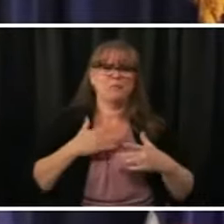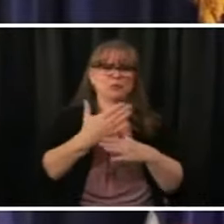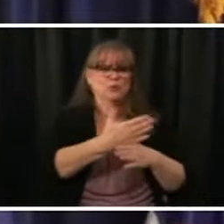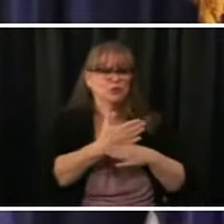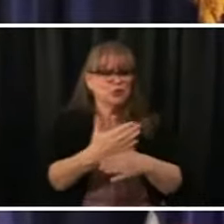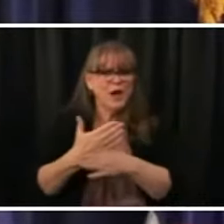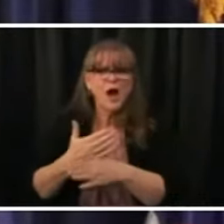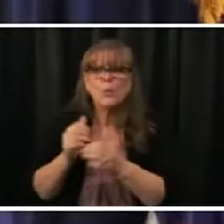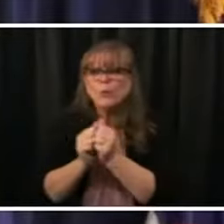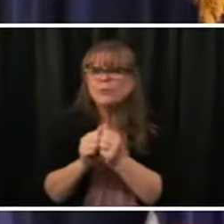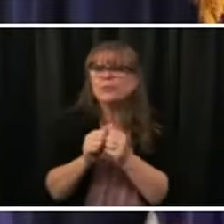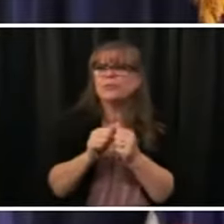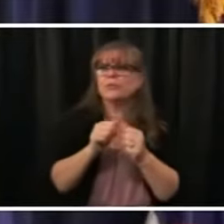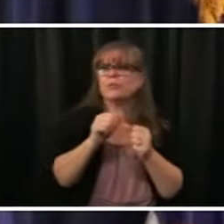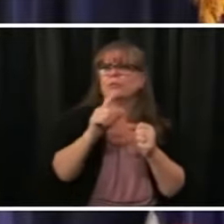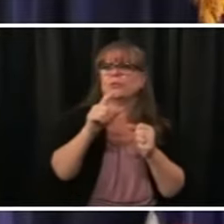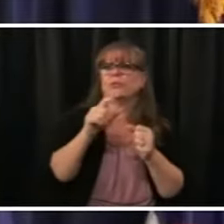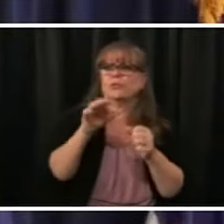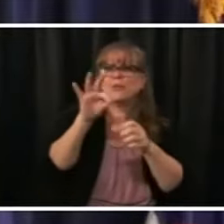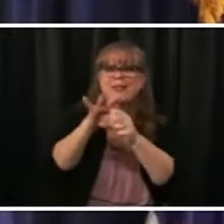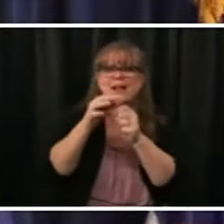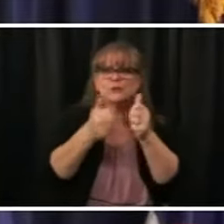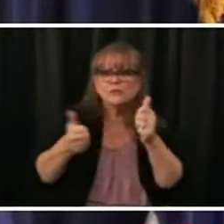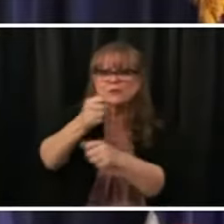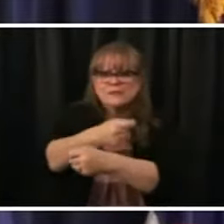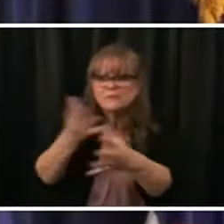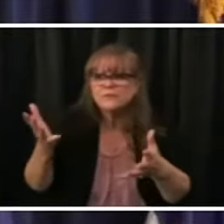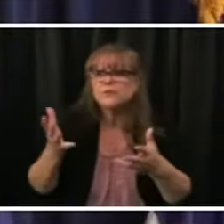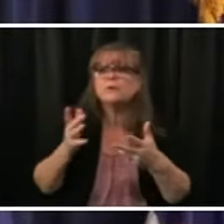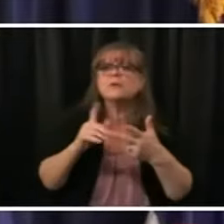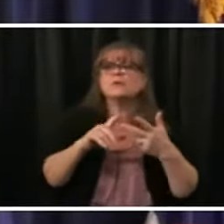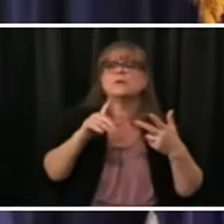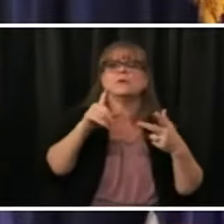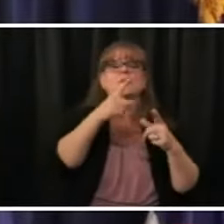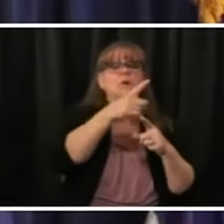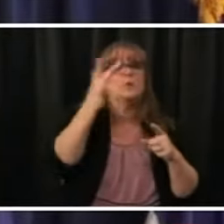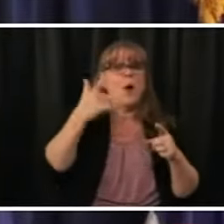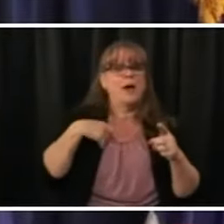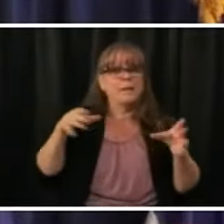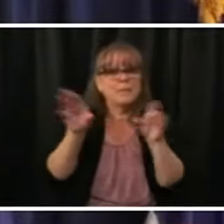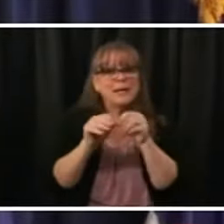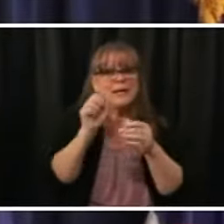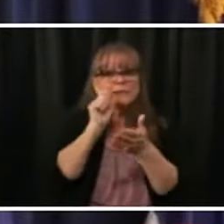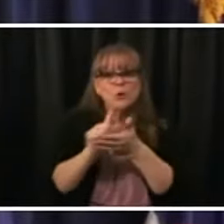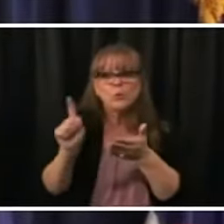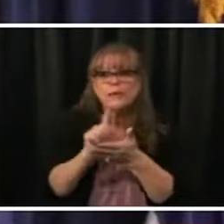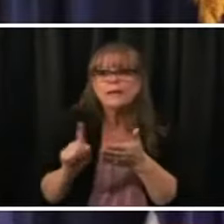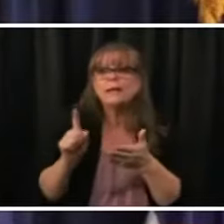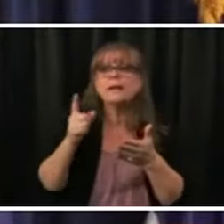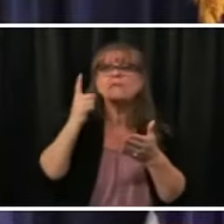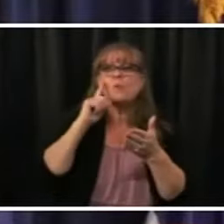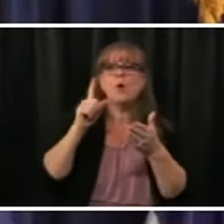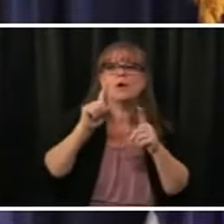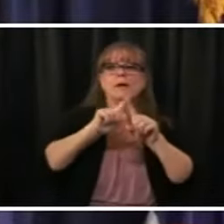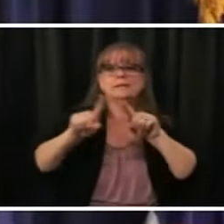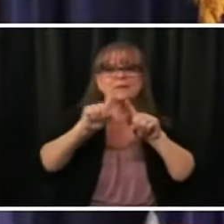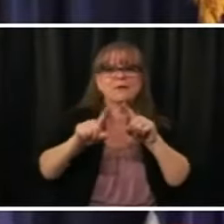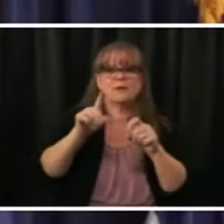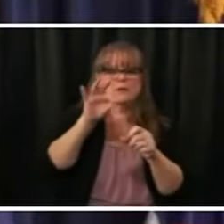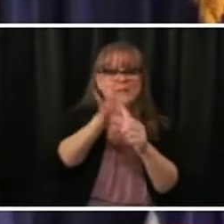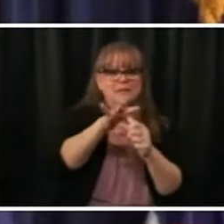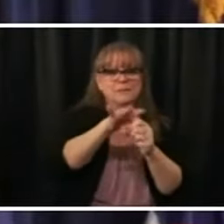for Mesa. We'll invite all the mayors, city council people, commissioners, LPHAs, and we will give a Mesa County update to them in the next day or